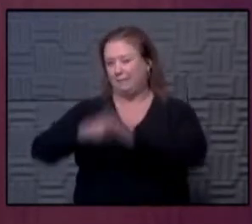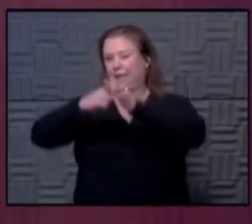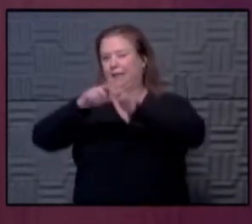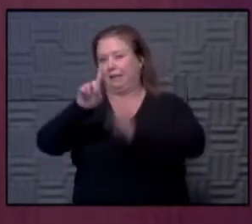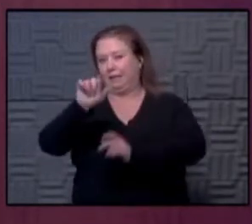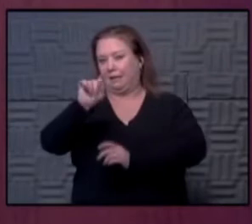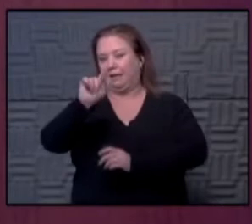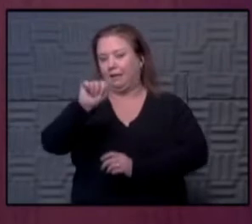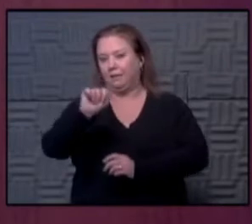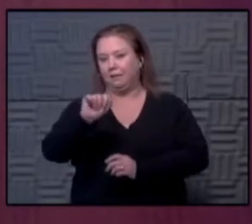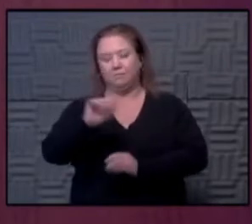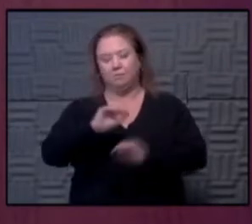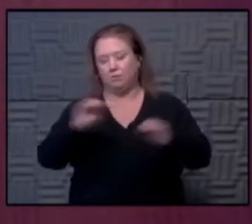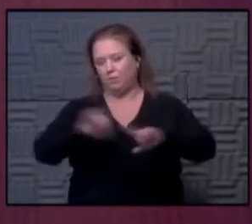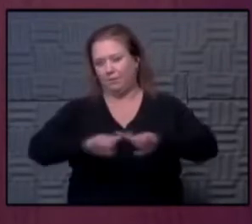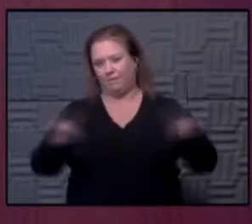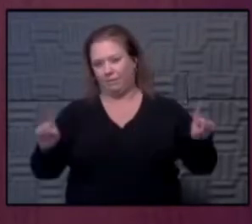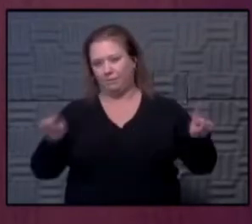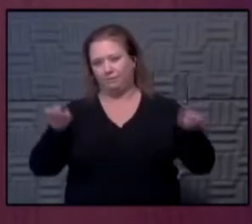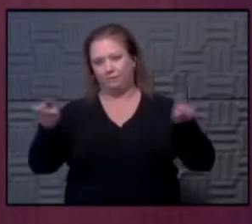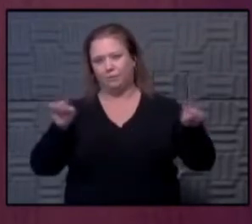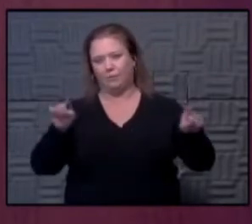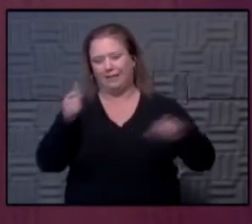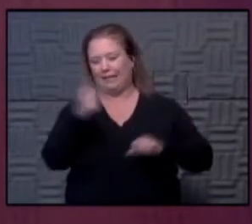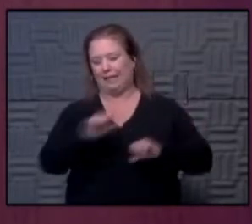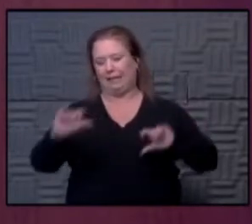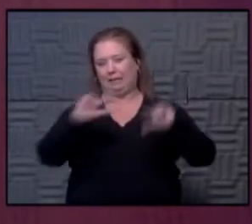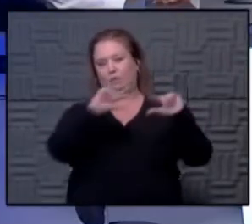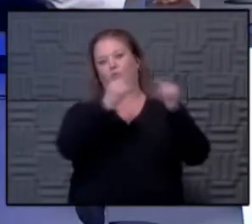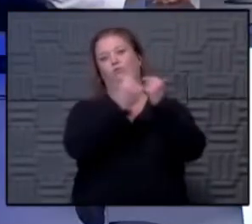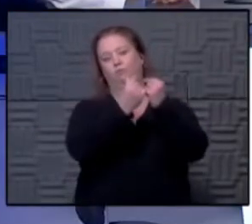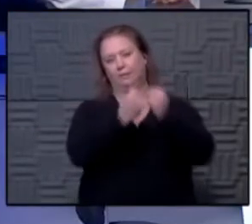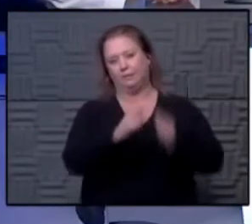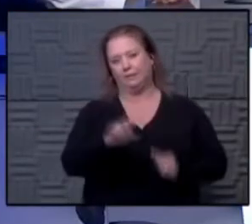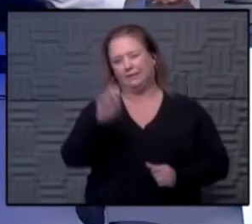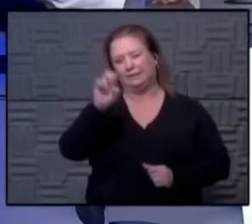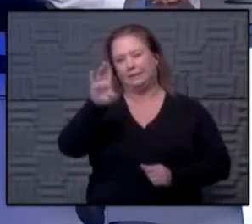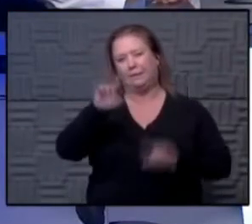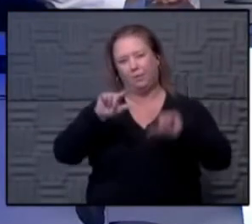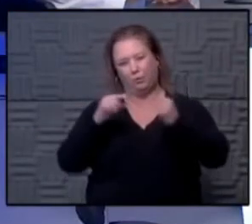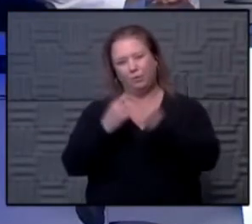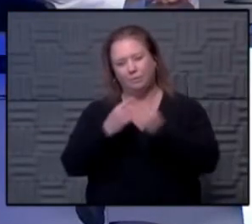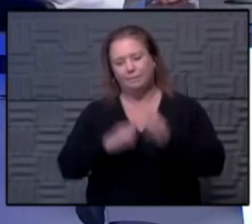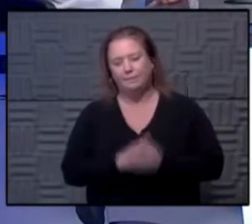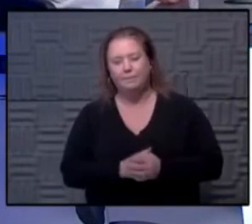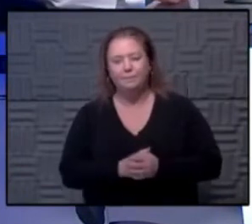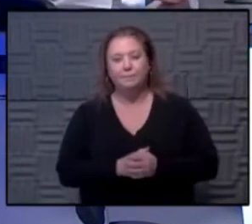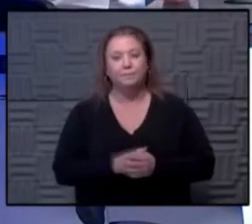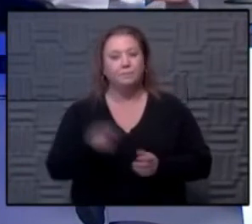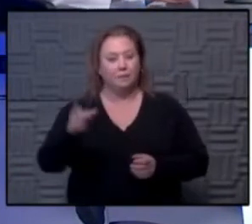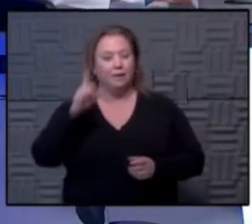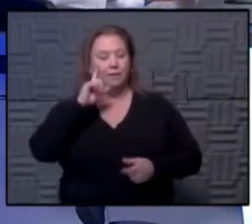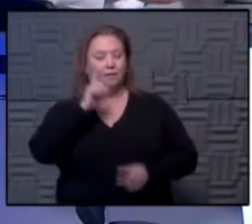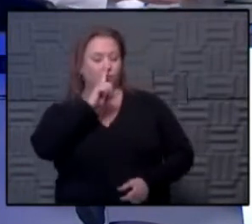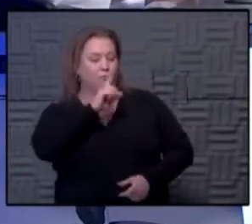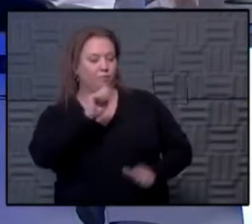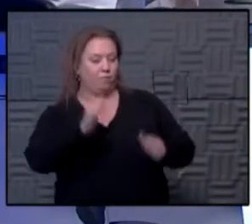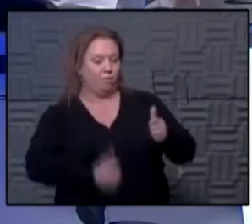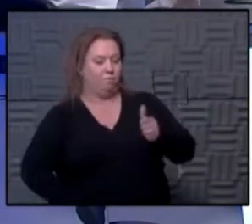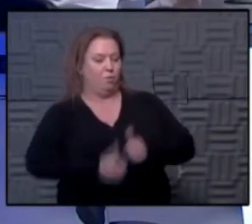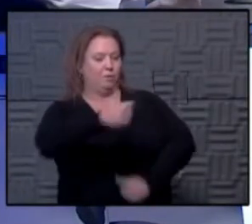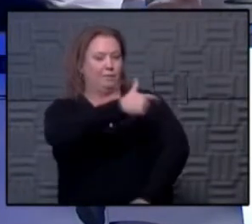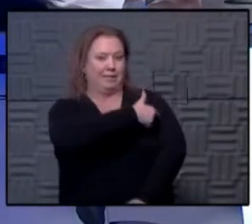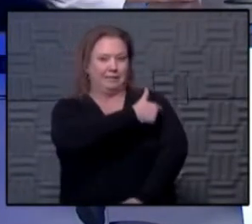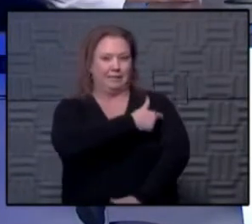it appears that there's no huge differences between any subgroups. Yeah, I think that's right for most vaccines, especially for